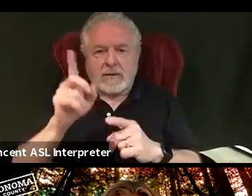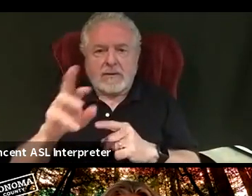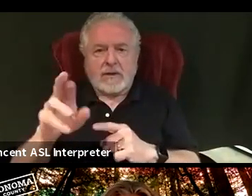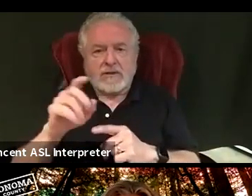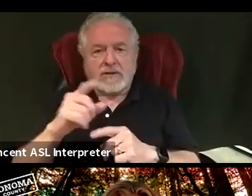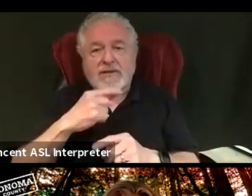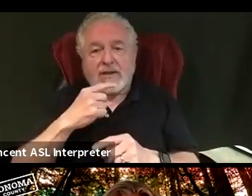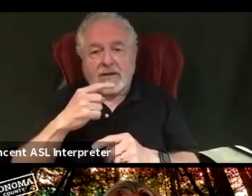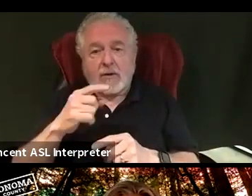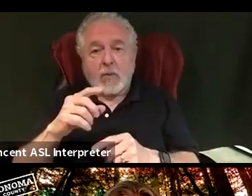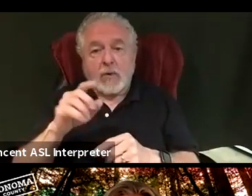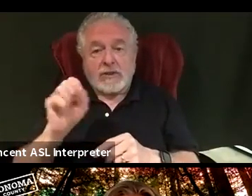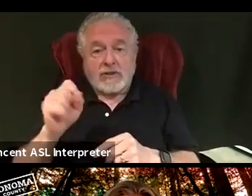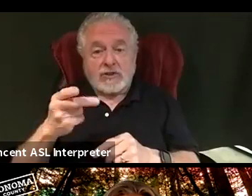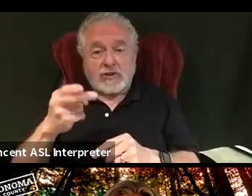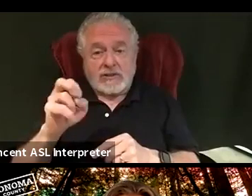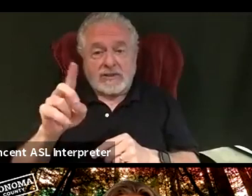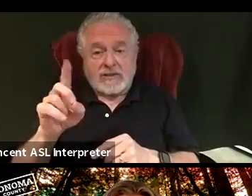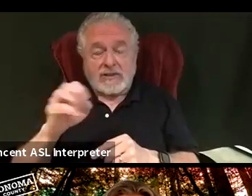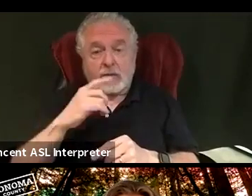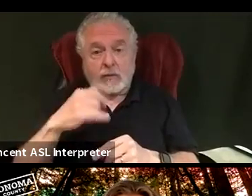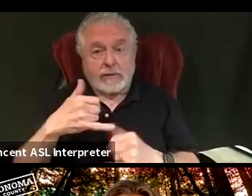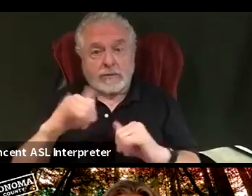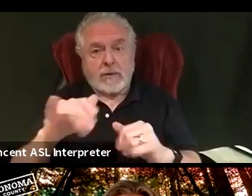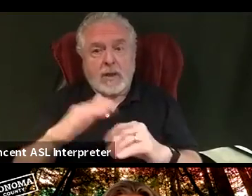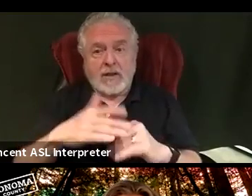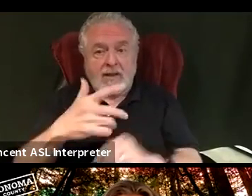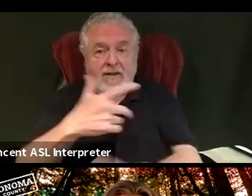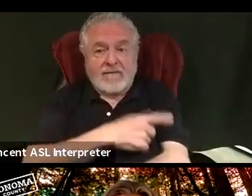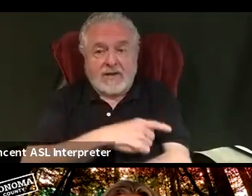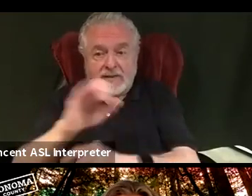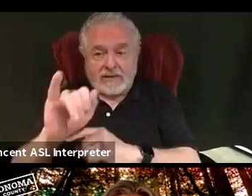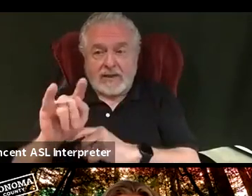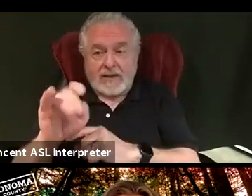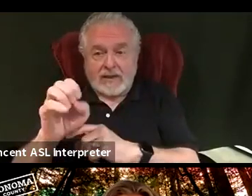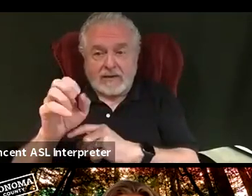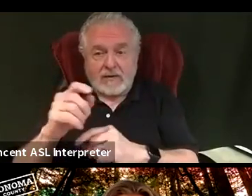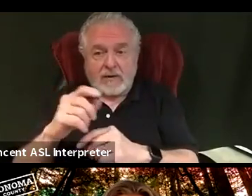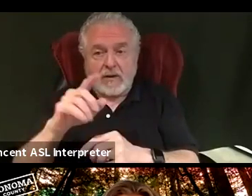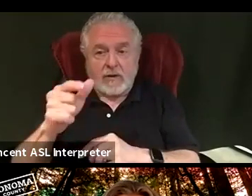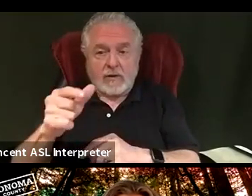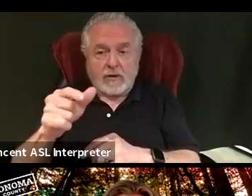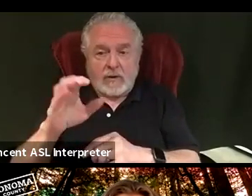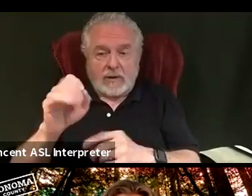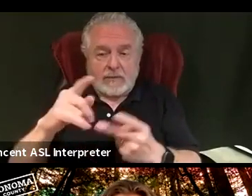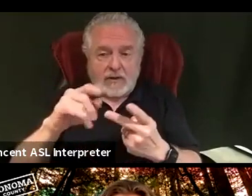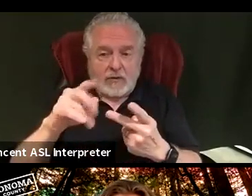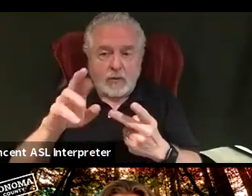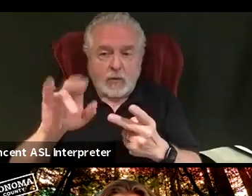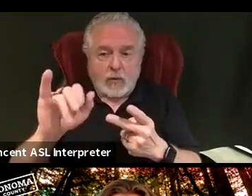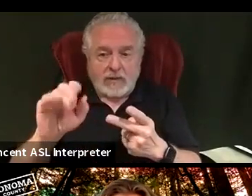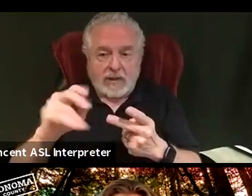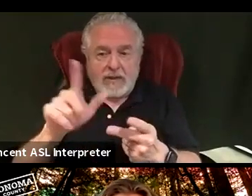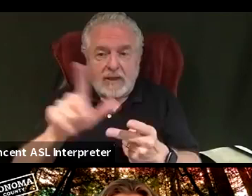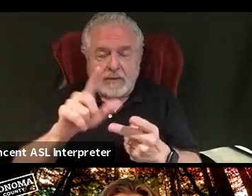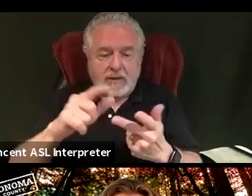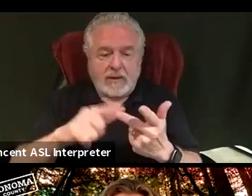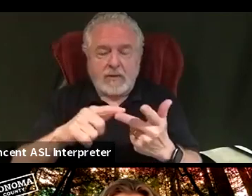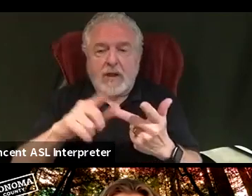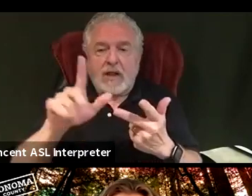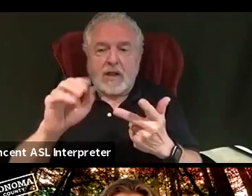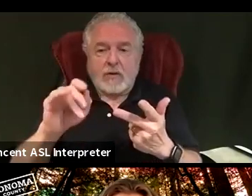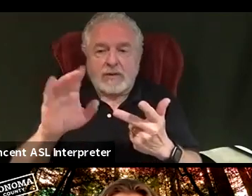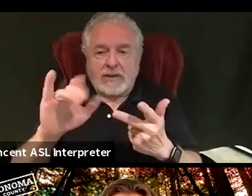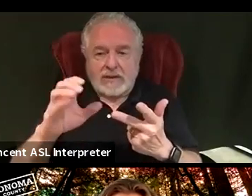Shende said, we'll still be having vaccine sites at Grace Pavilion, at Roseland Library Clinic, at La